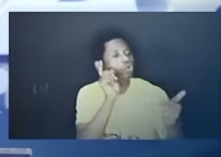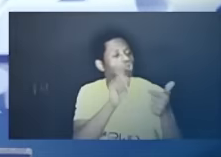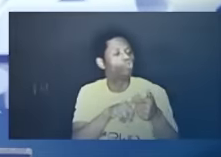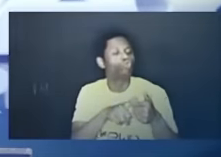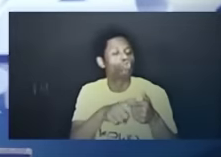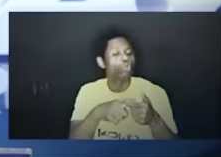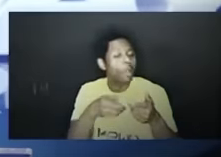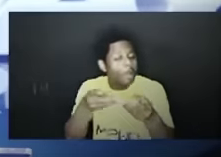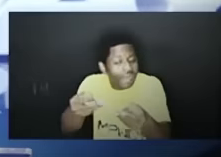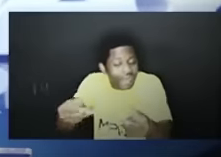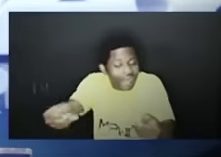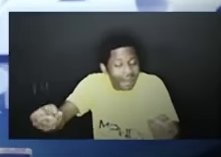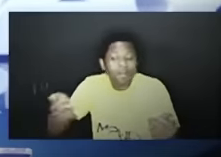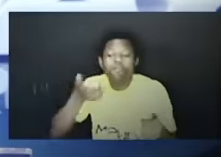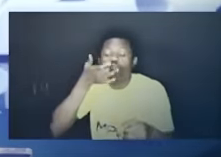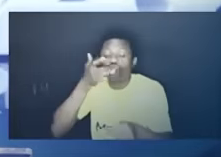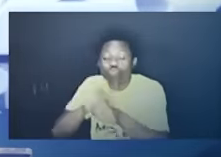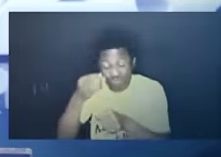In